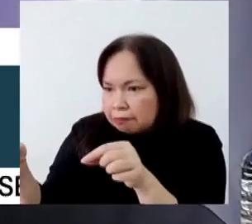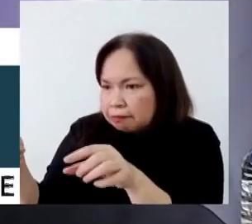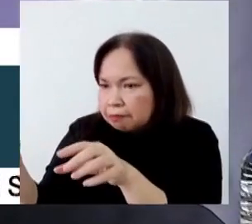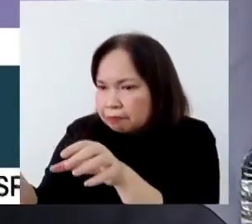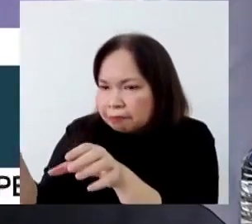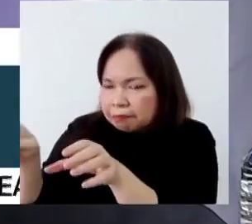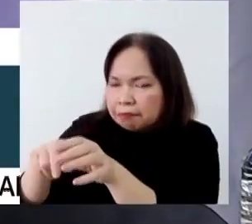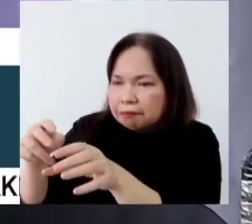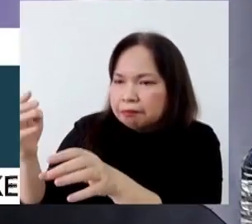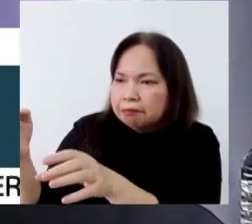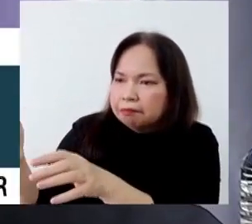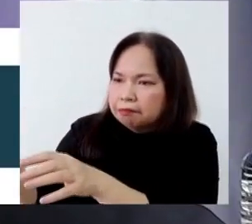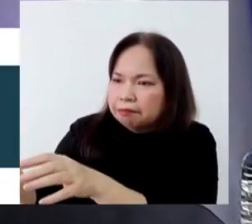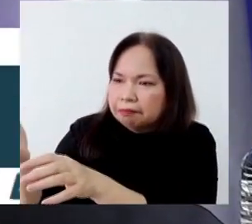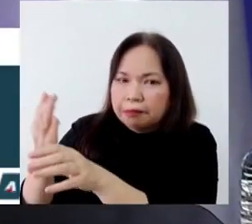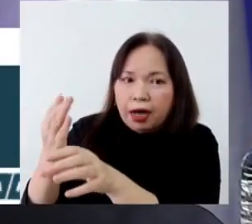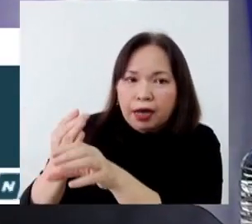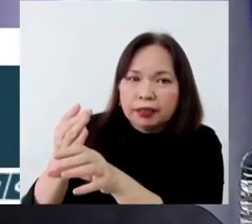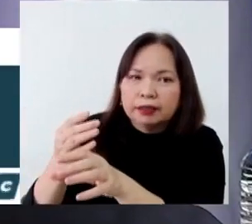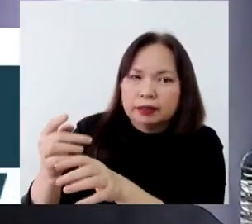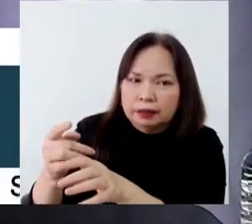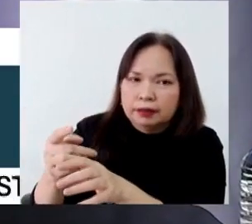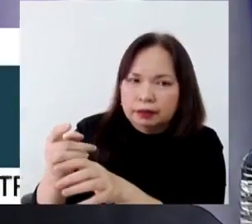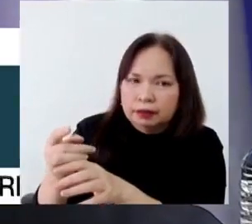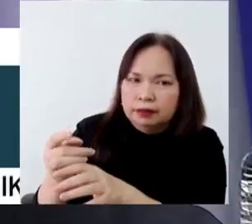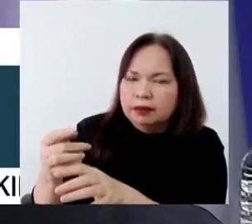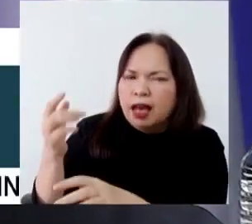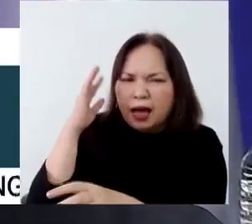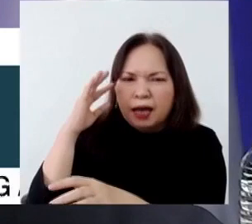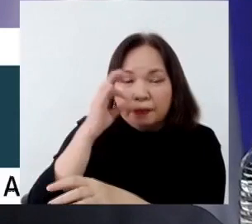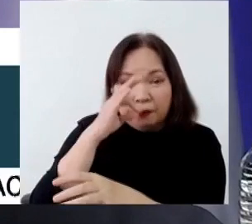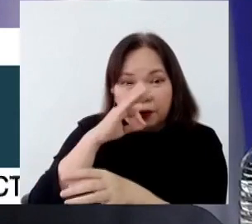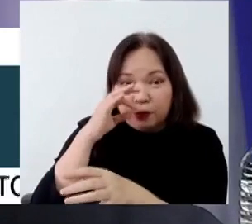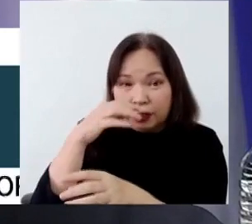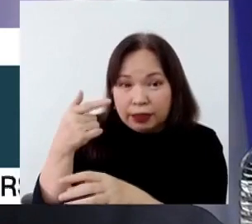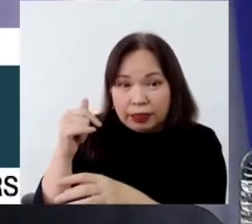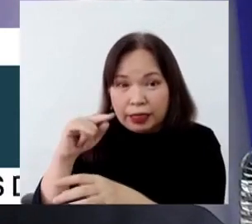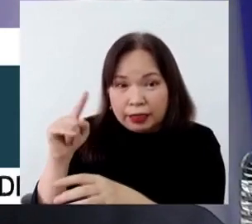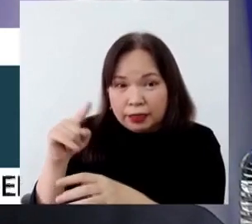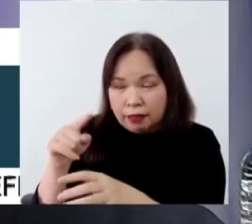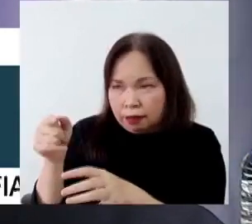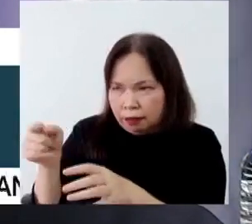and I myself know Gaza, I was stationed in Israel before,